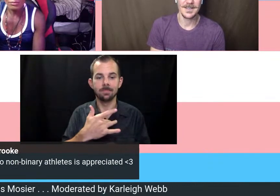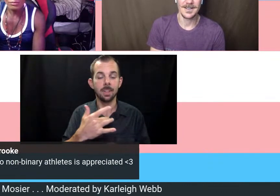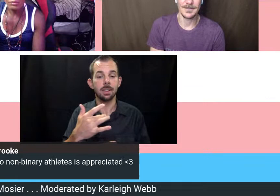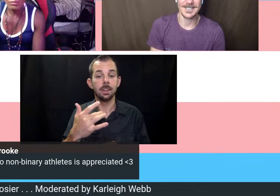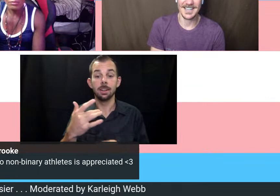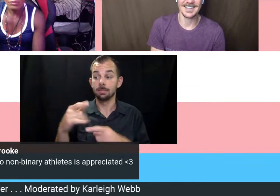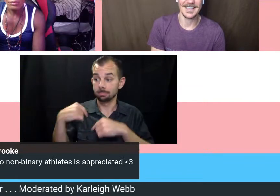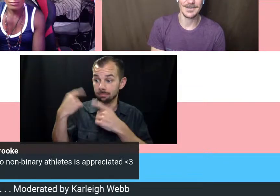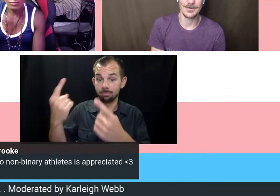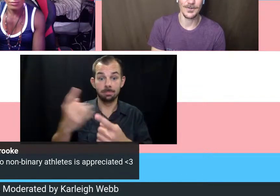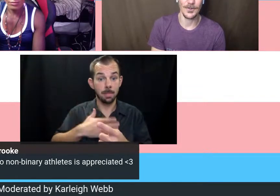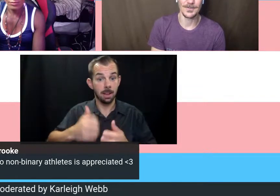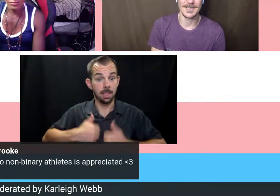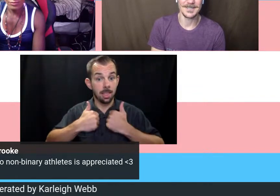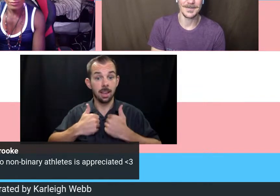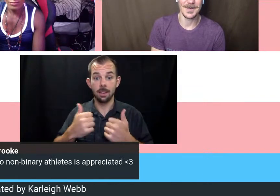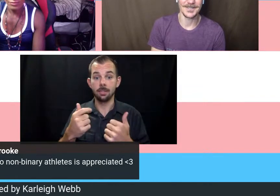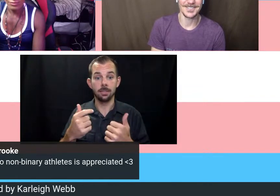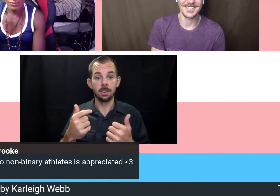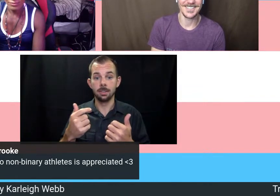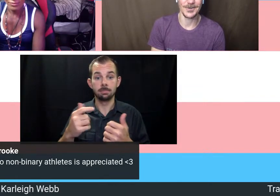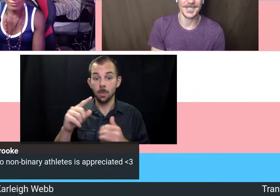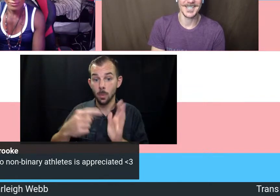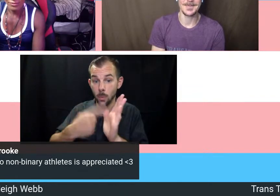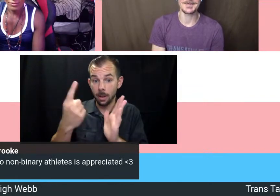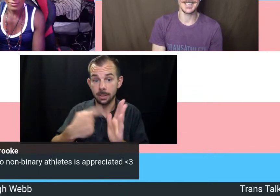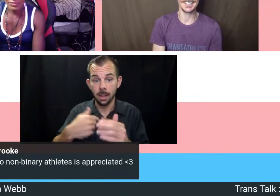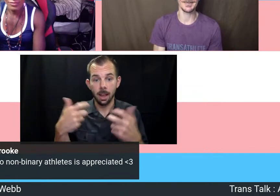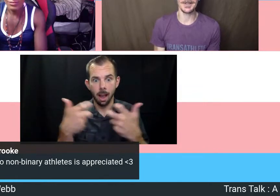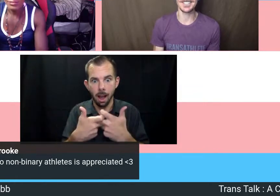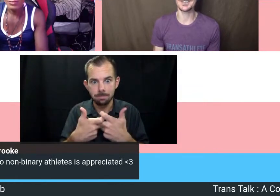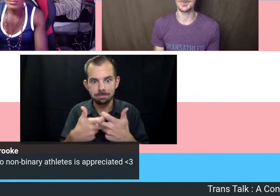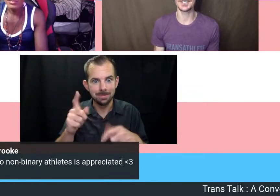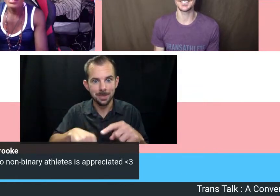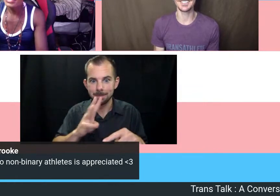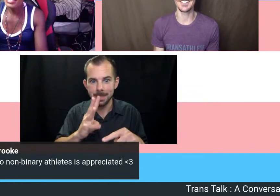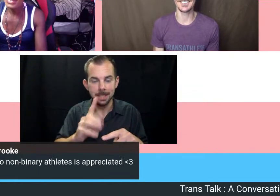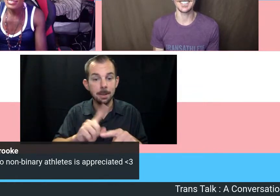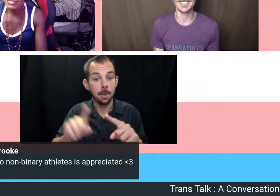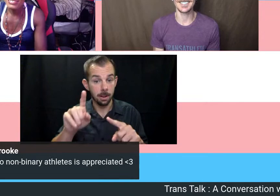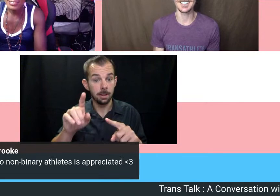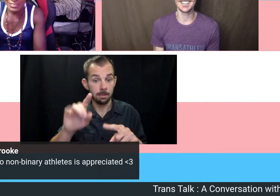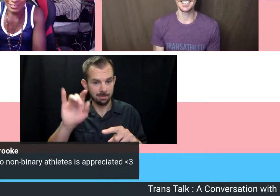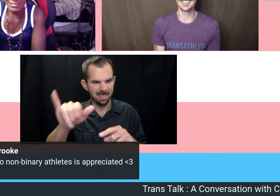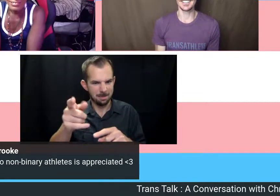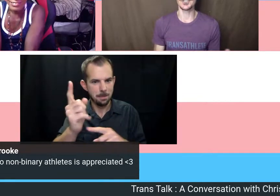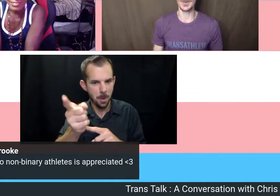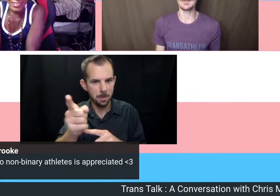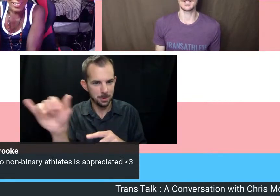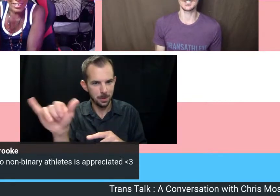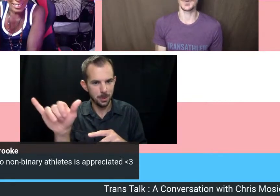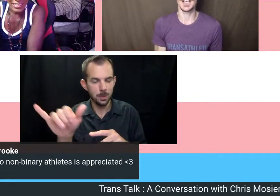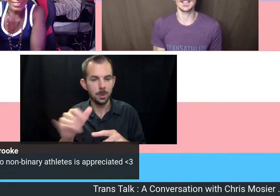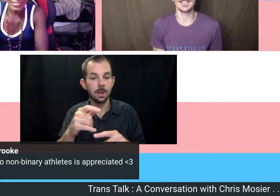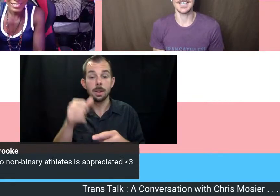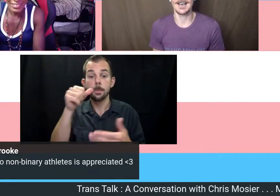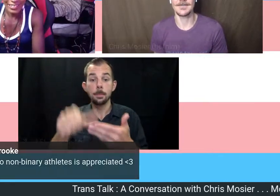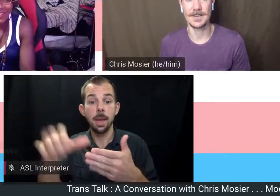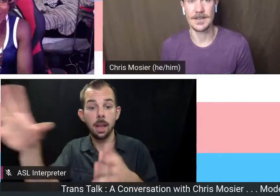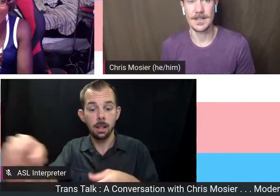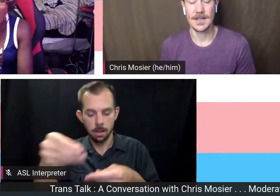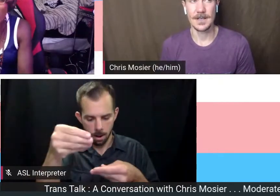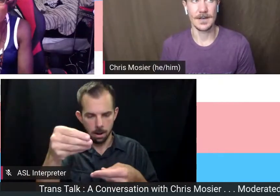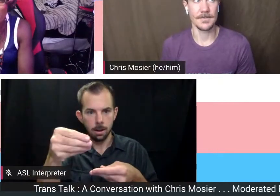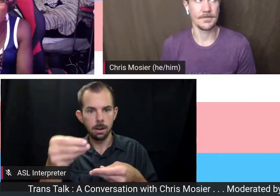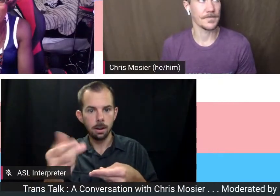them. Was getting that uniform in the mail and holding it up and being like, wow, this is real. You know, this is the dream that so many athletes